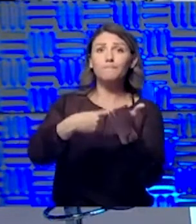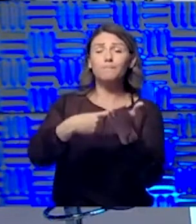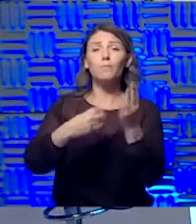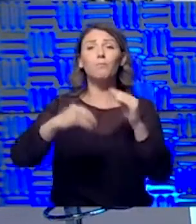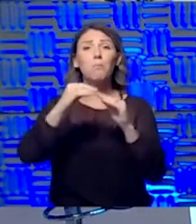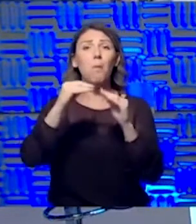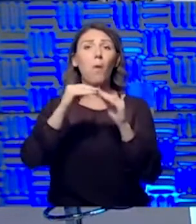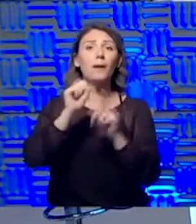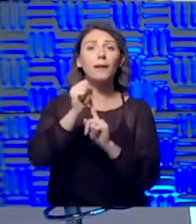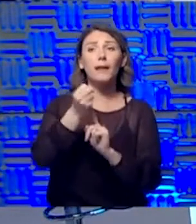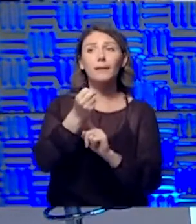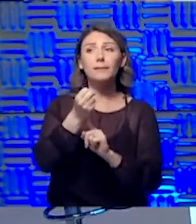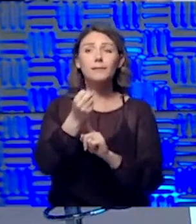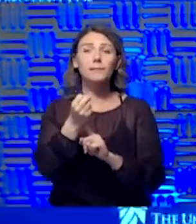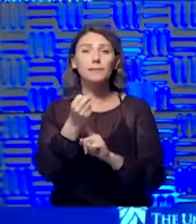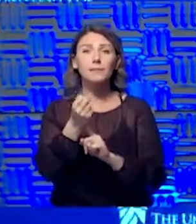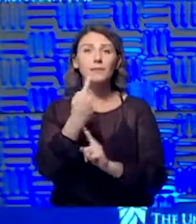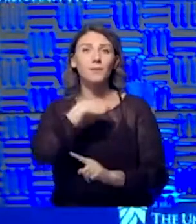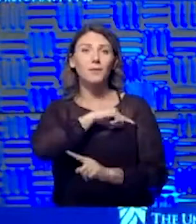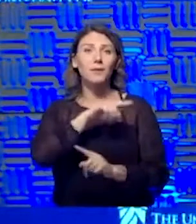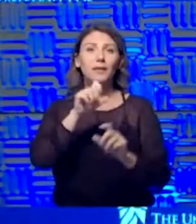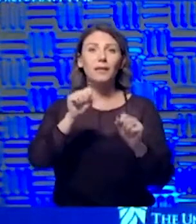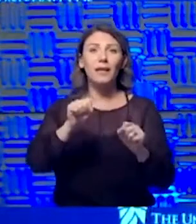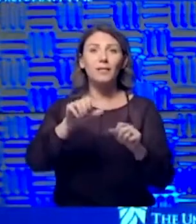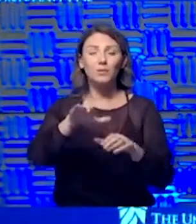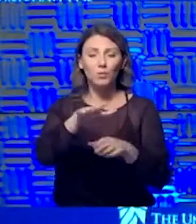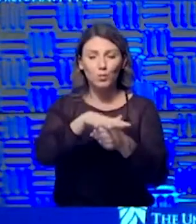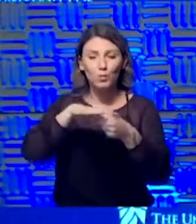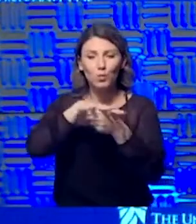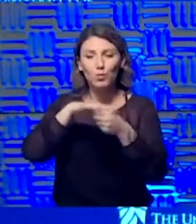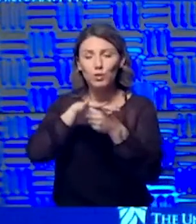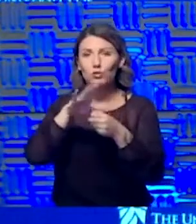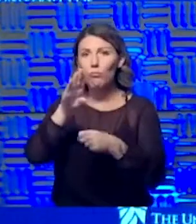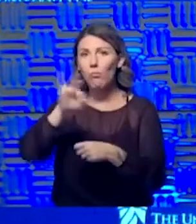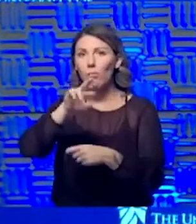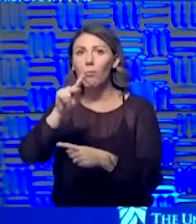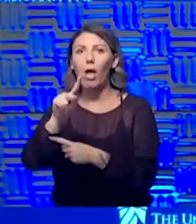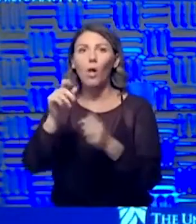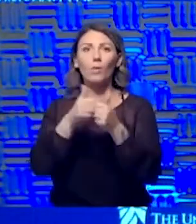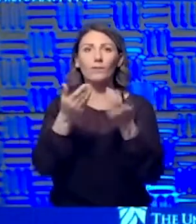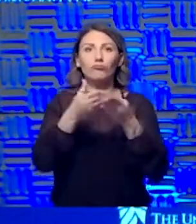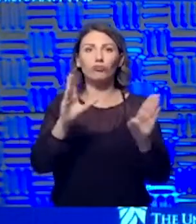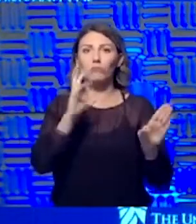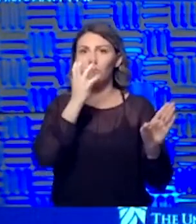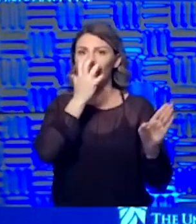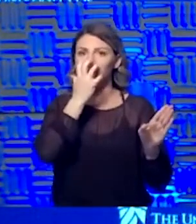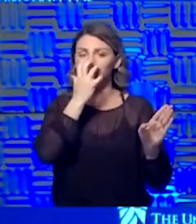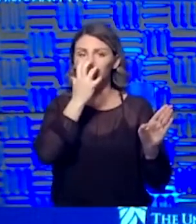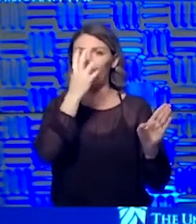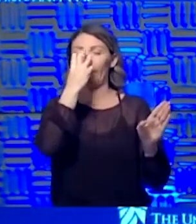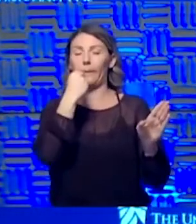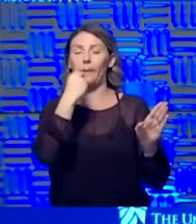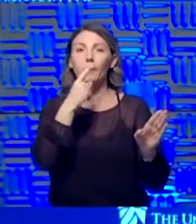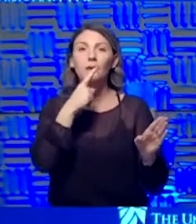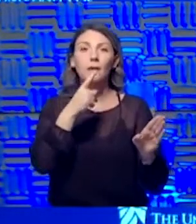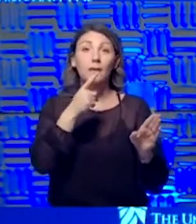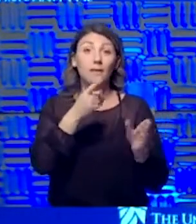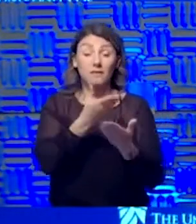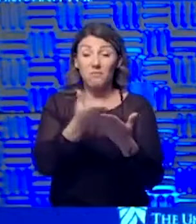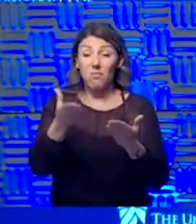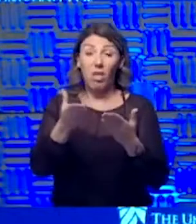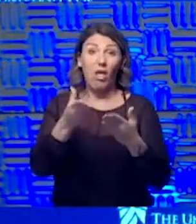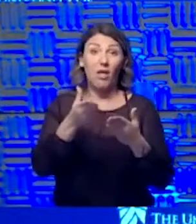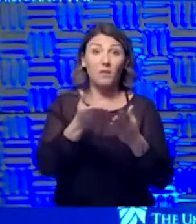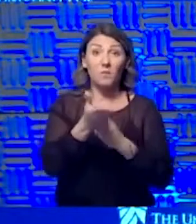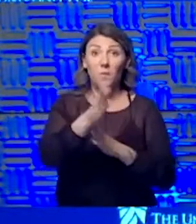that we can do with regional blocks and not general anesthesia, because we know that general anesthesia supplies across the country are low.